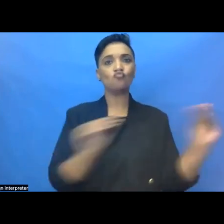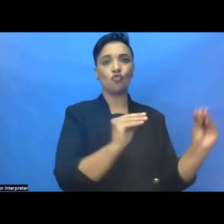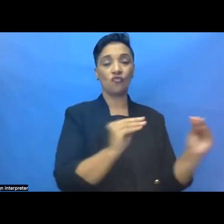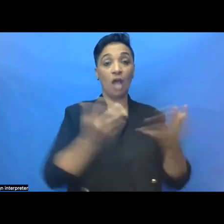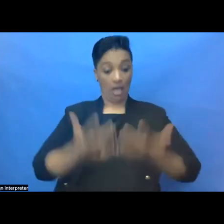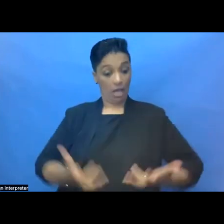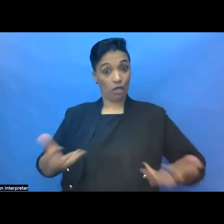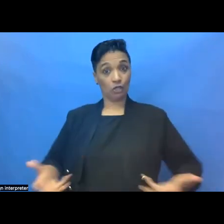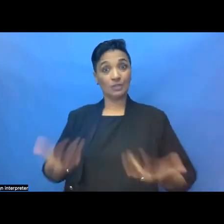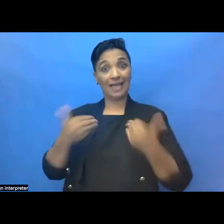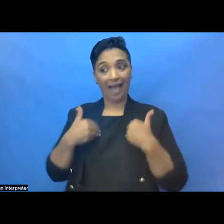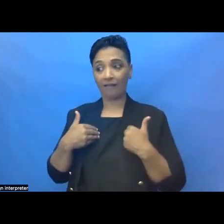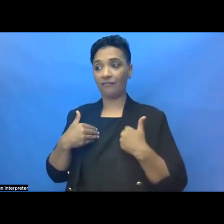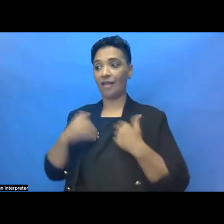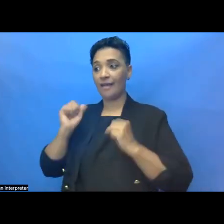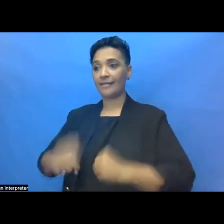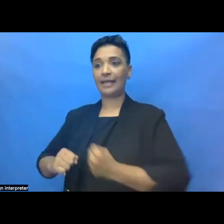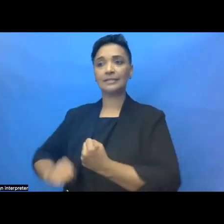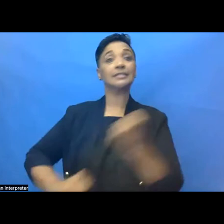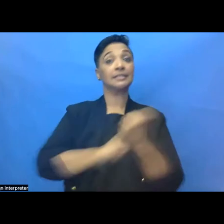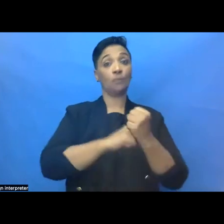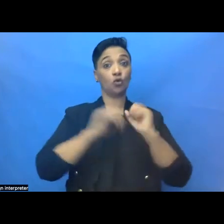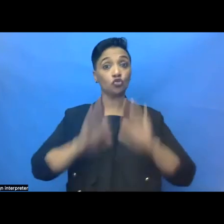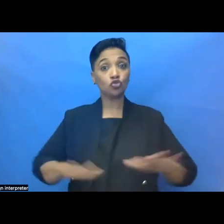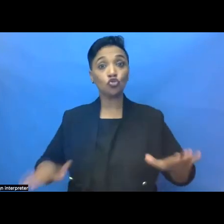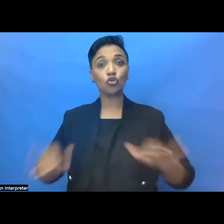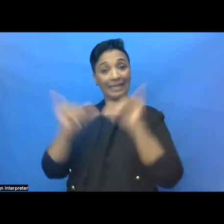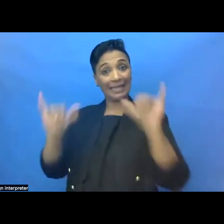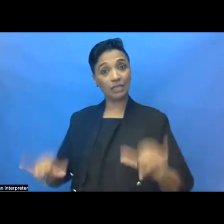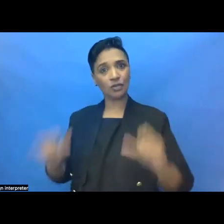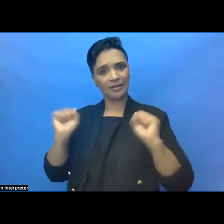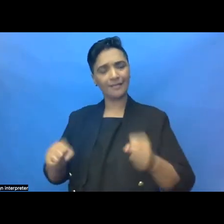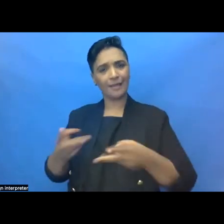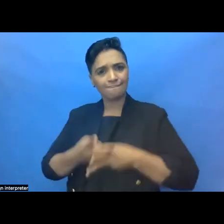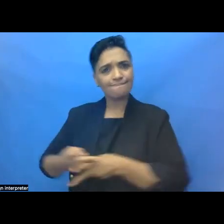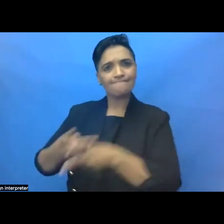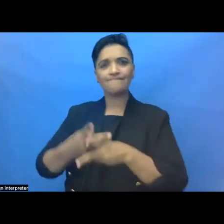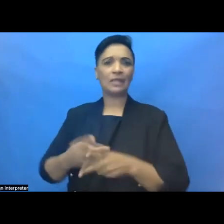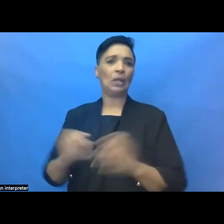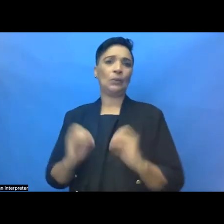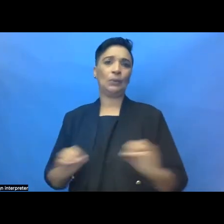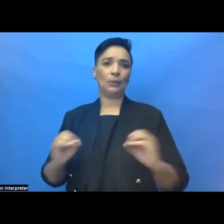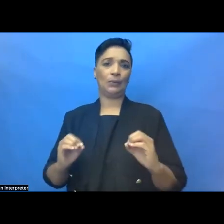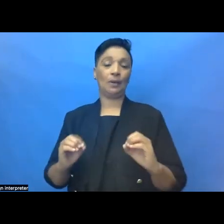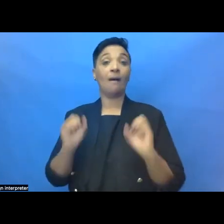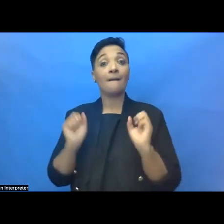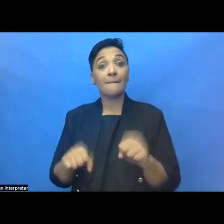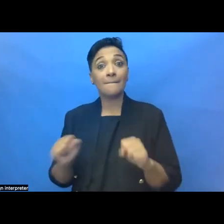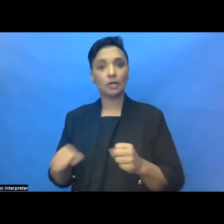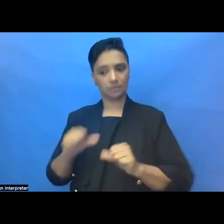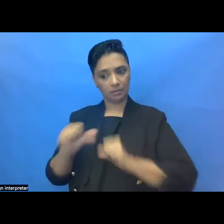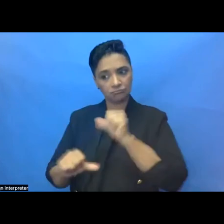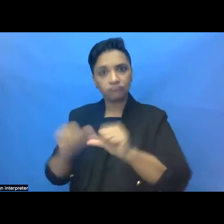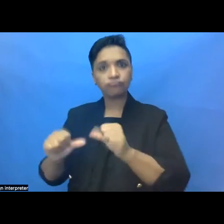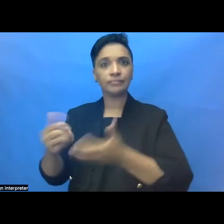support children in institutions who have high care needs and to be able to safely evacuate